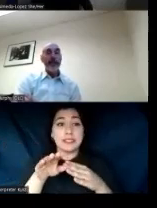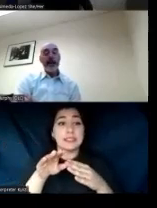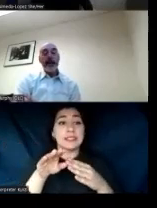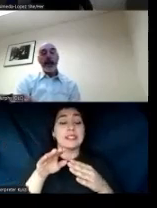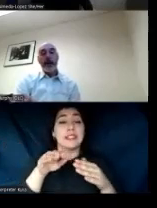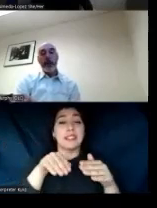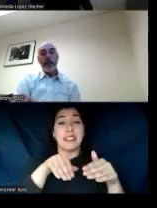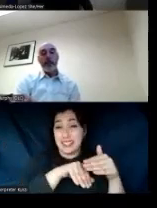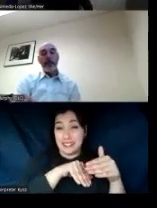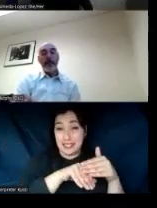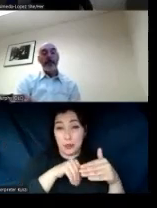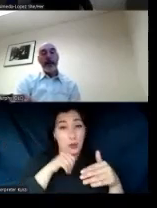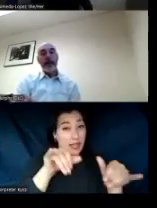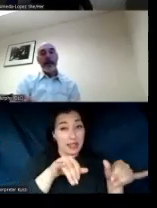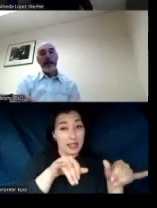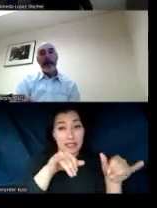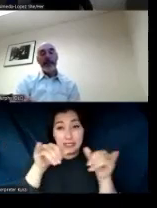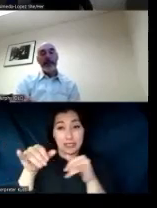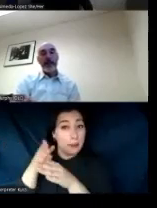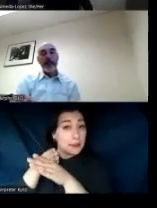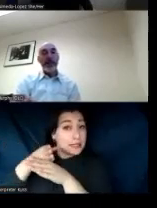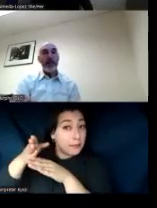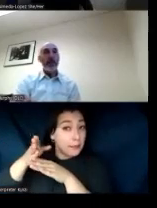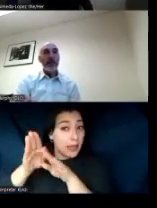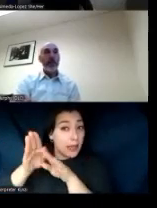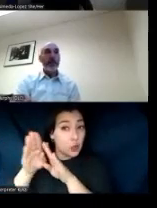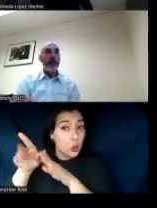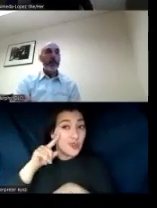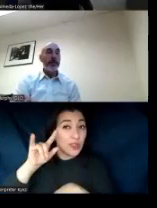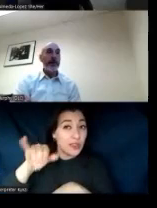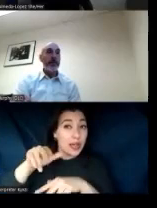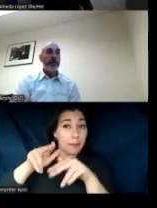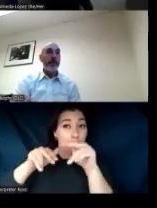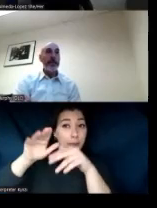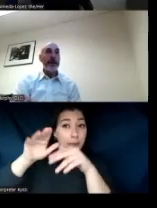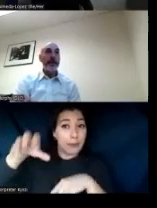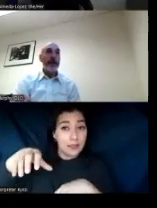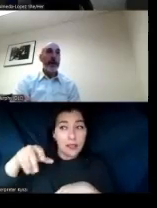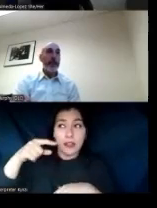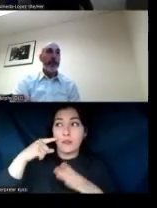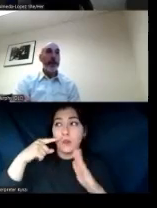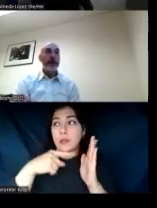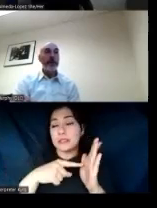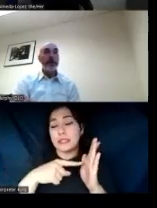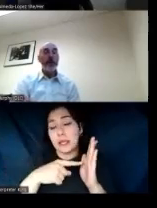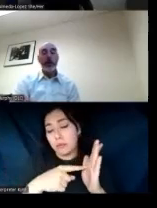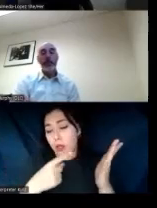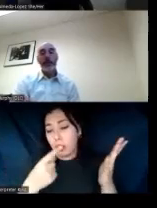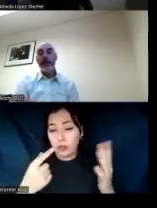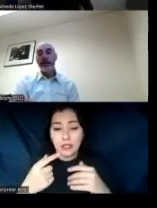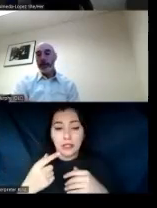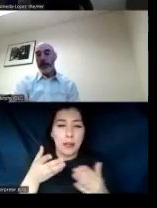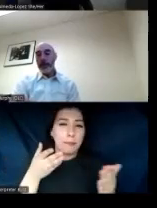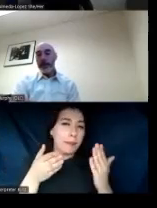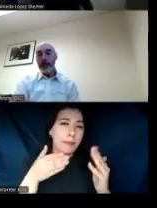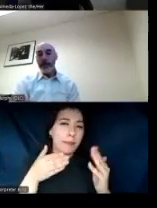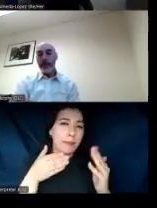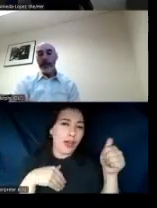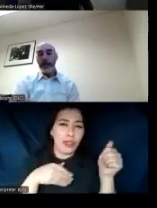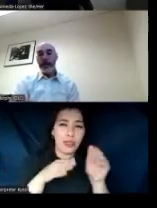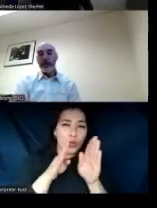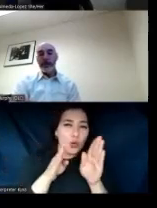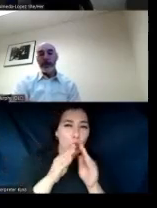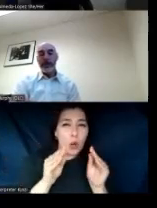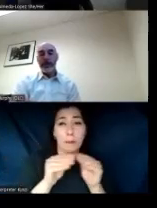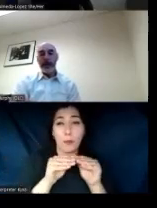entrance, this might be the case if there is a more accessible entrance that can get a person to the polling place than